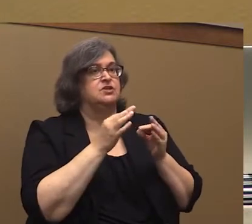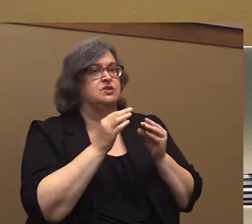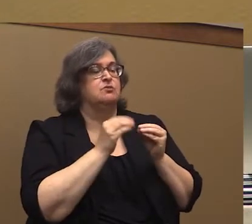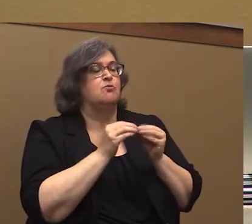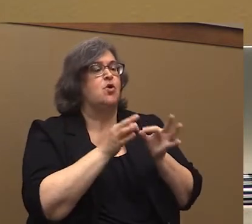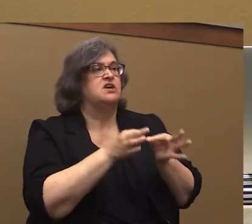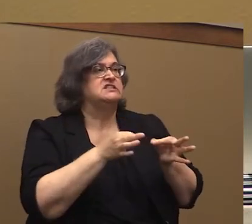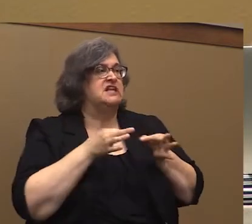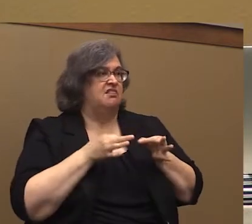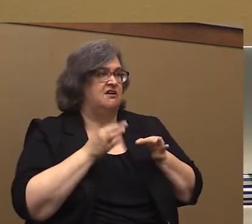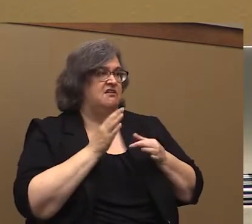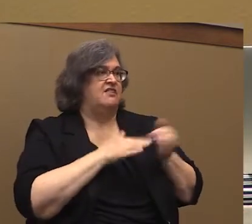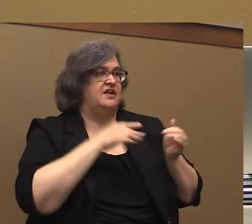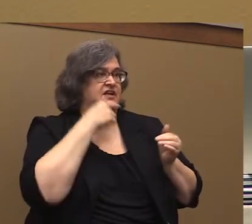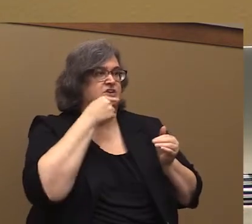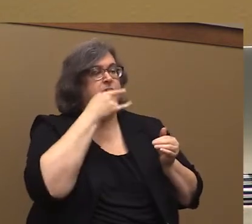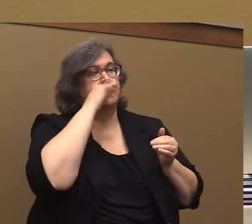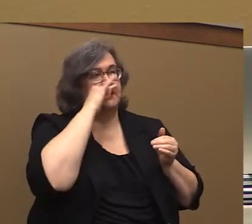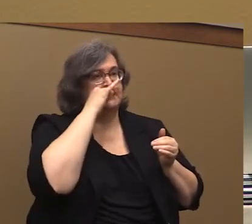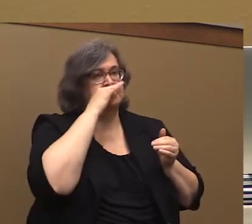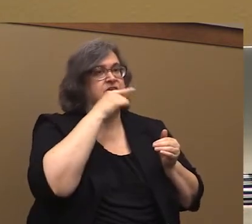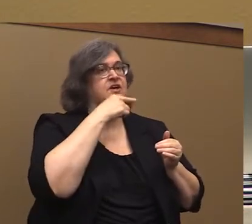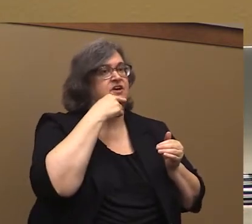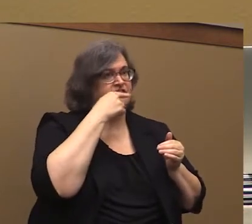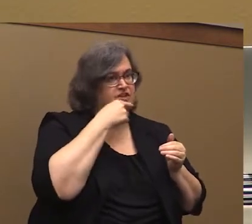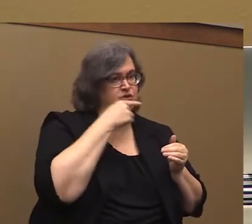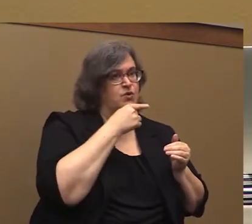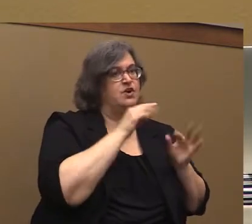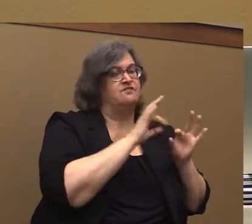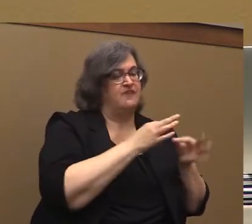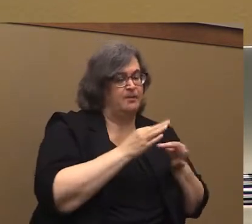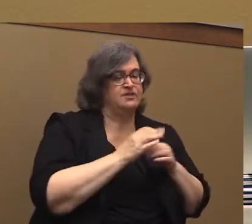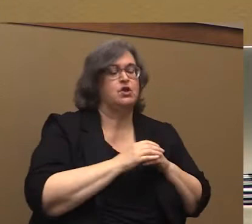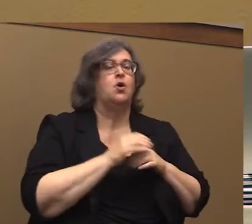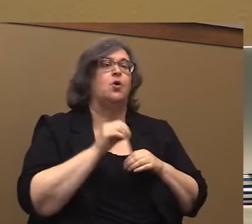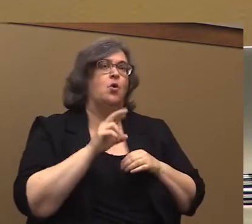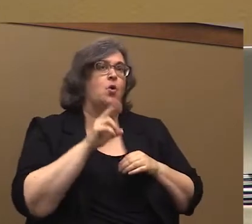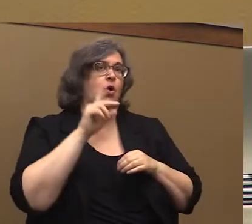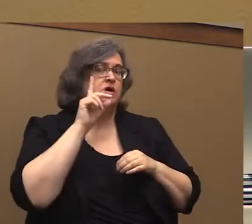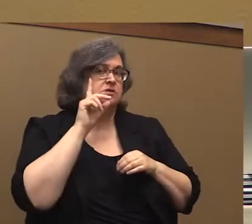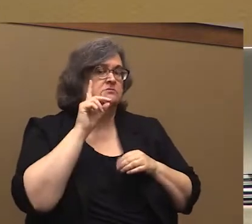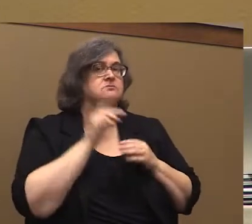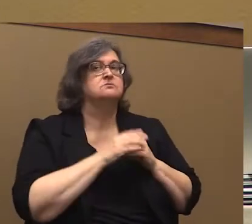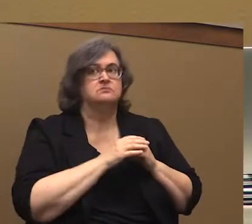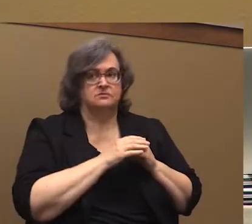were more delayed than hearing kids of hearing families, or